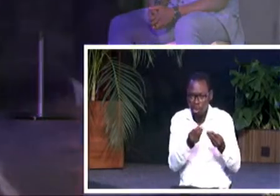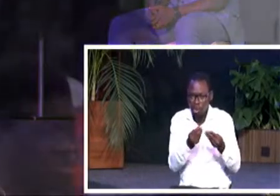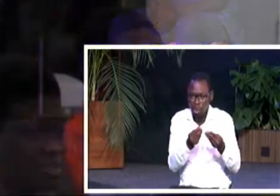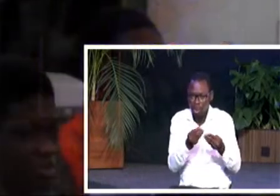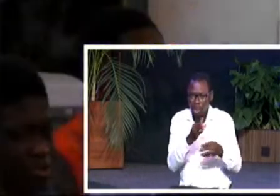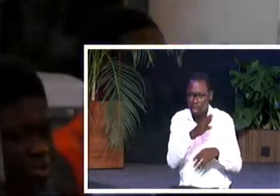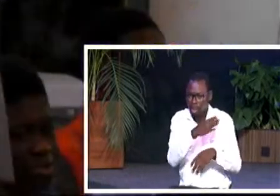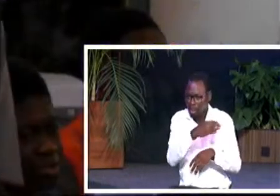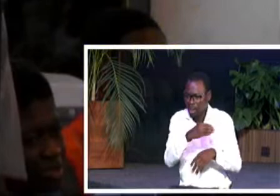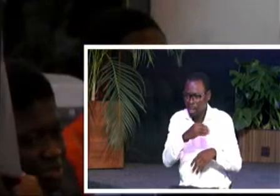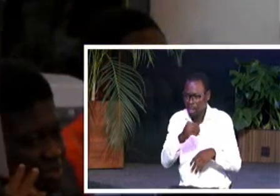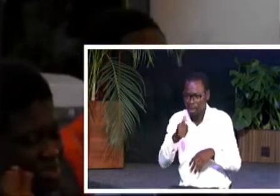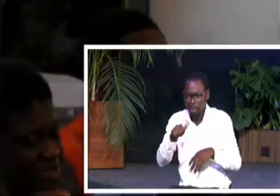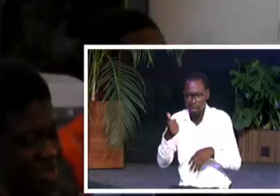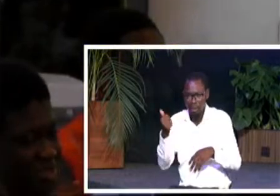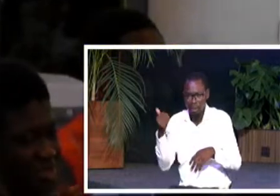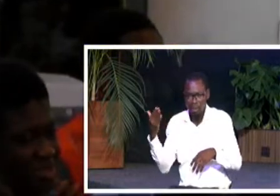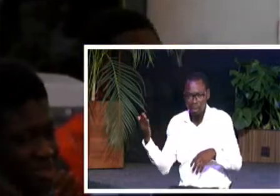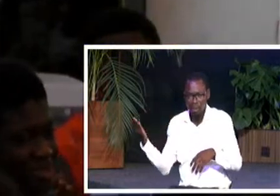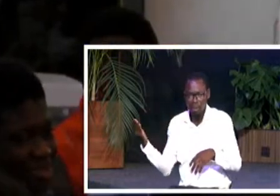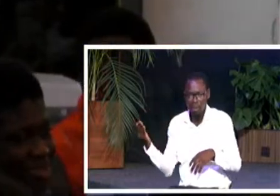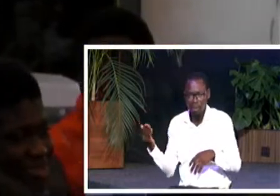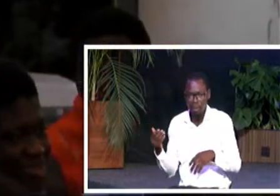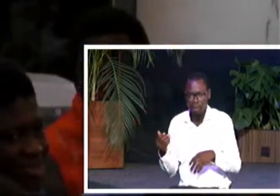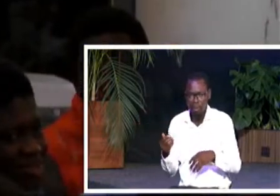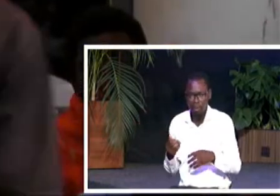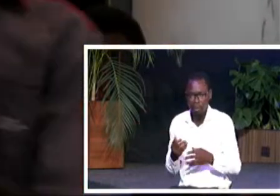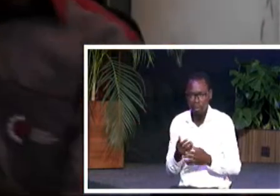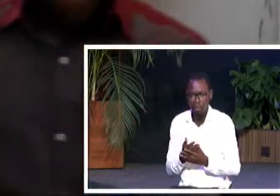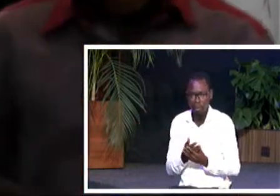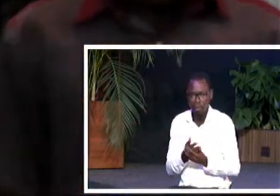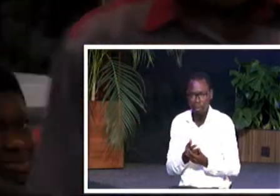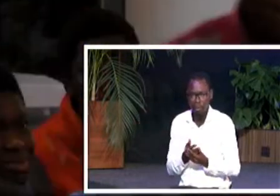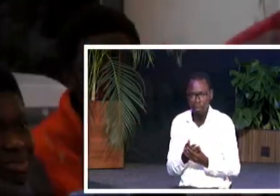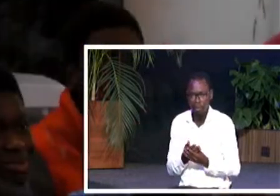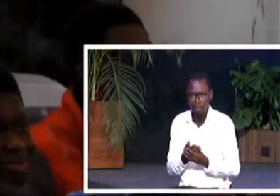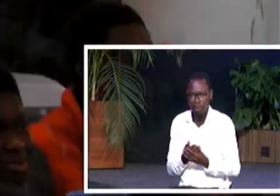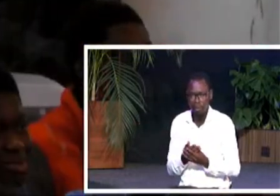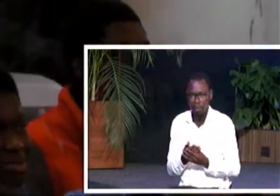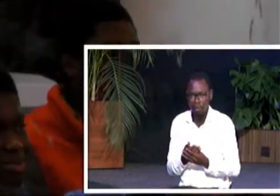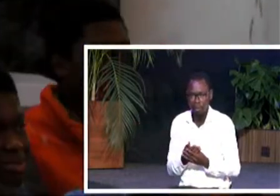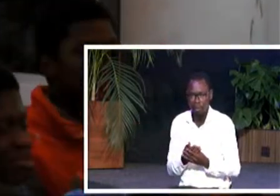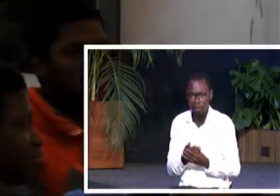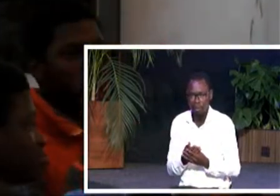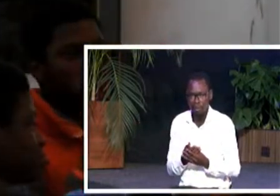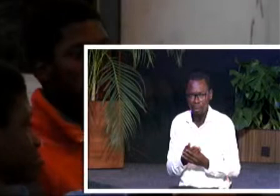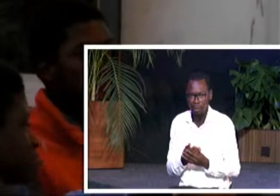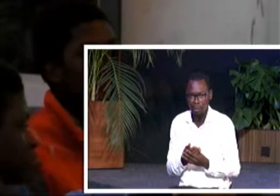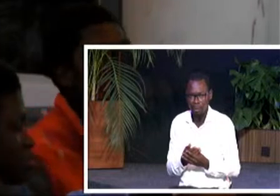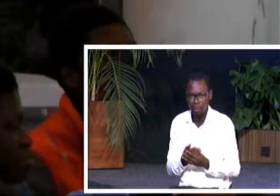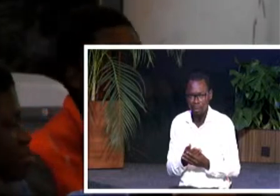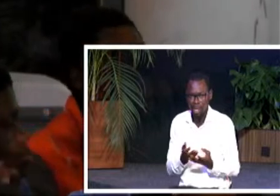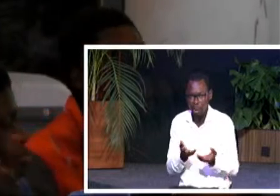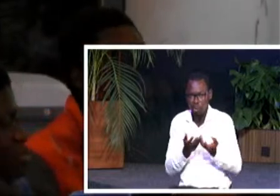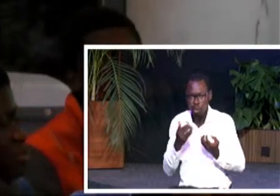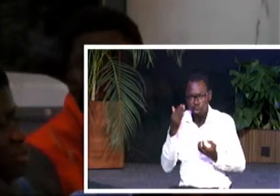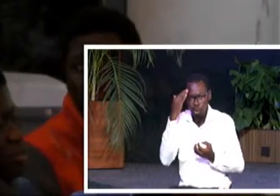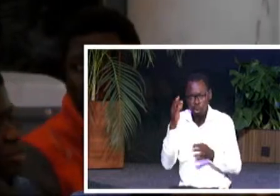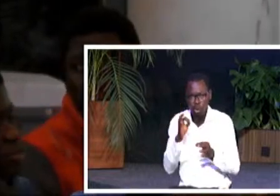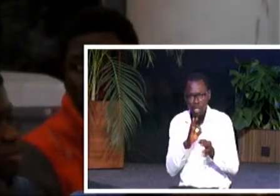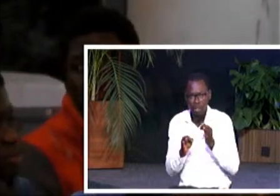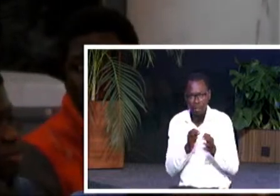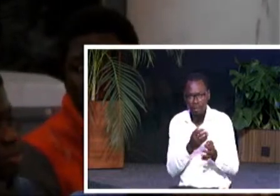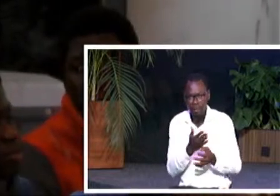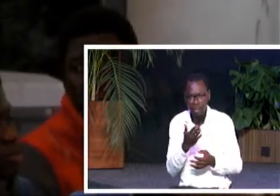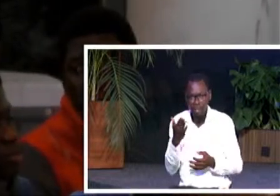Please, I'm Shadrach. Please, I want to know if there are funding opportunities or grants